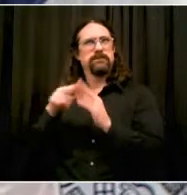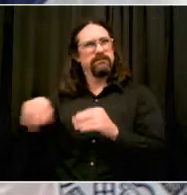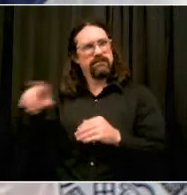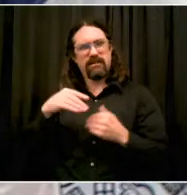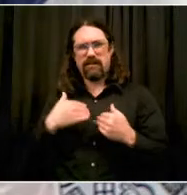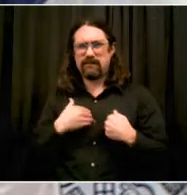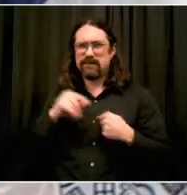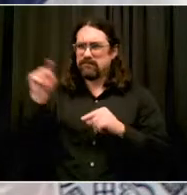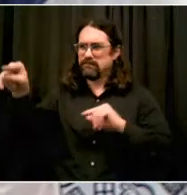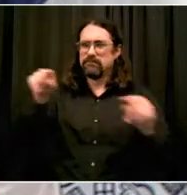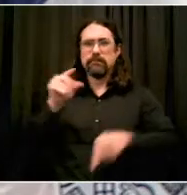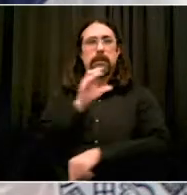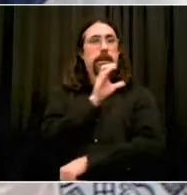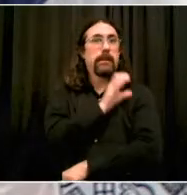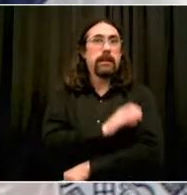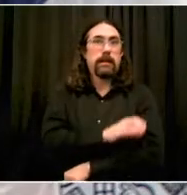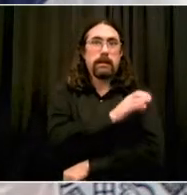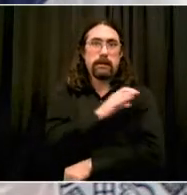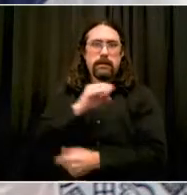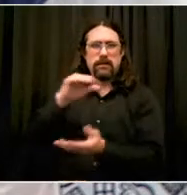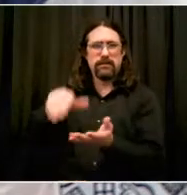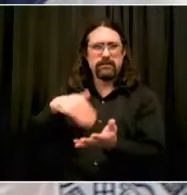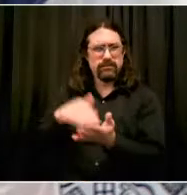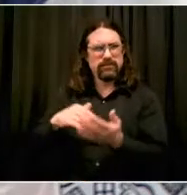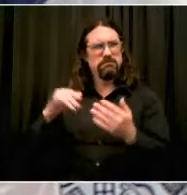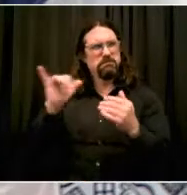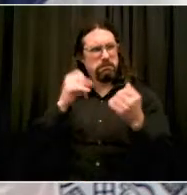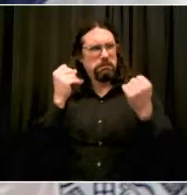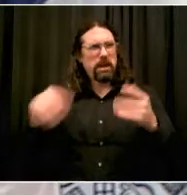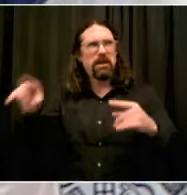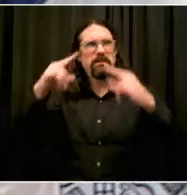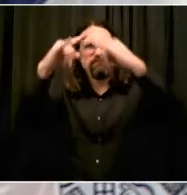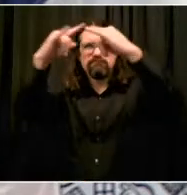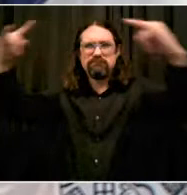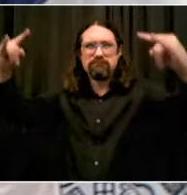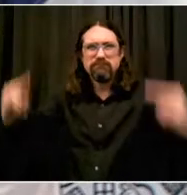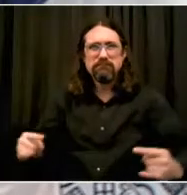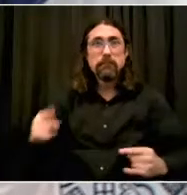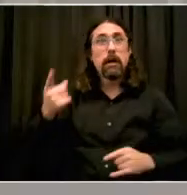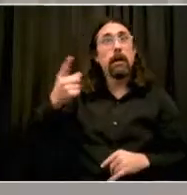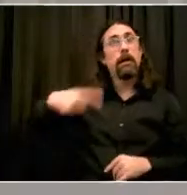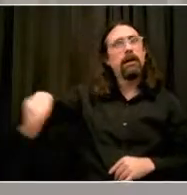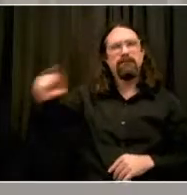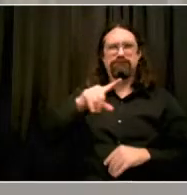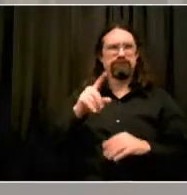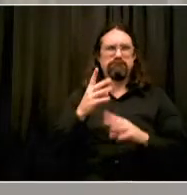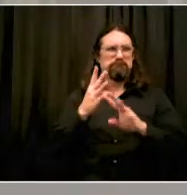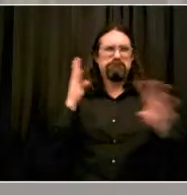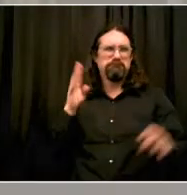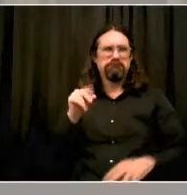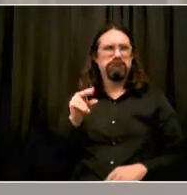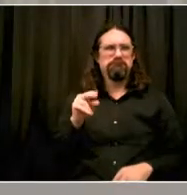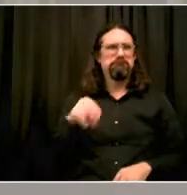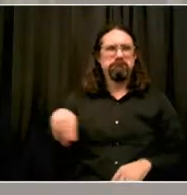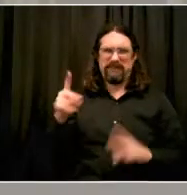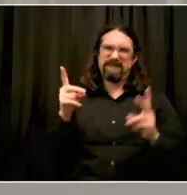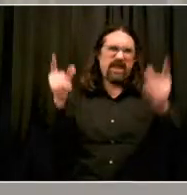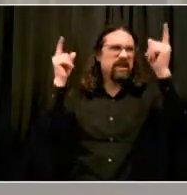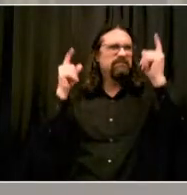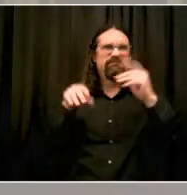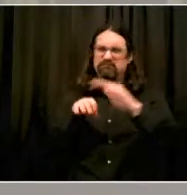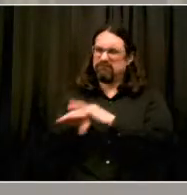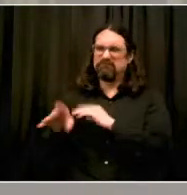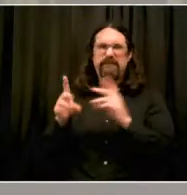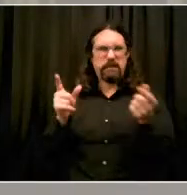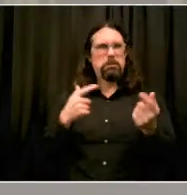for people as a great option. Doctor. That's right, Mr. Mayor. No, I'll just add to it by saying that